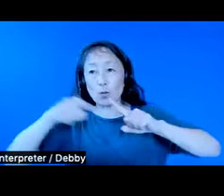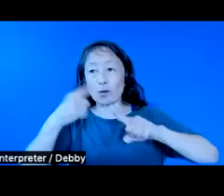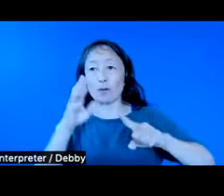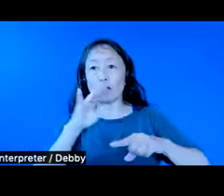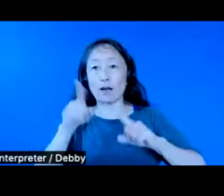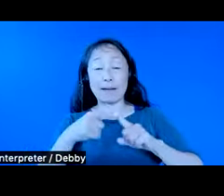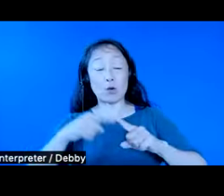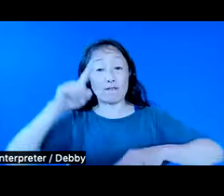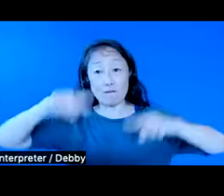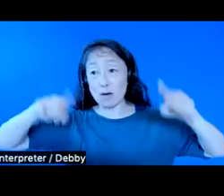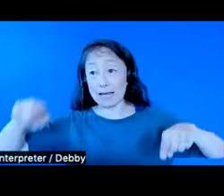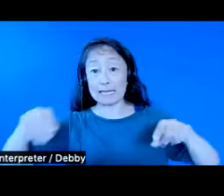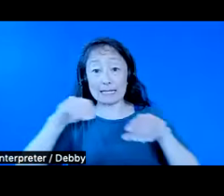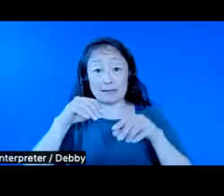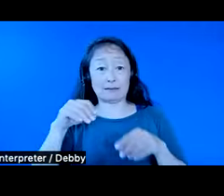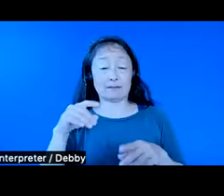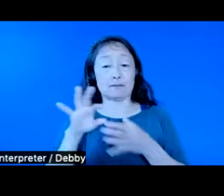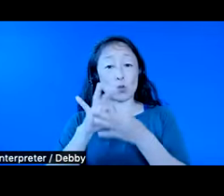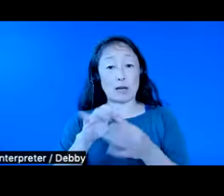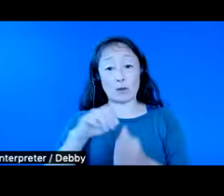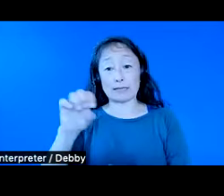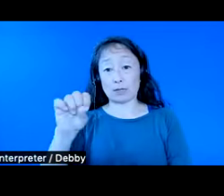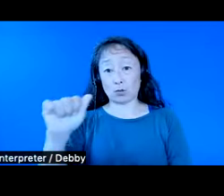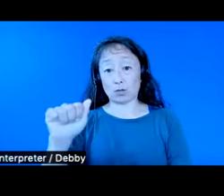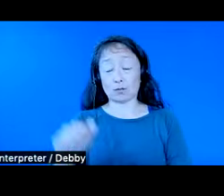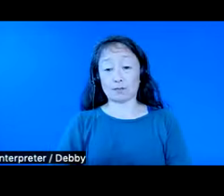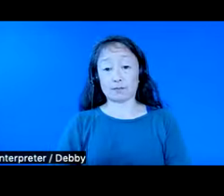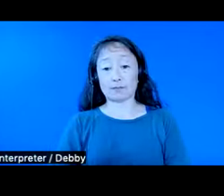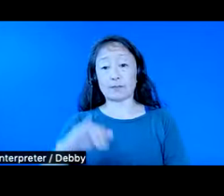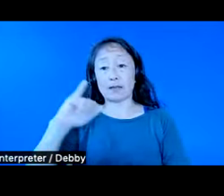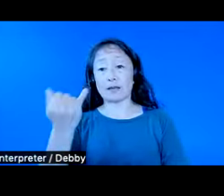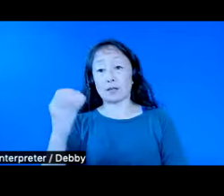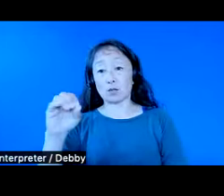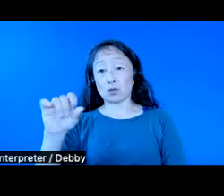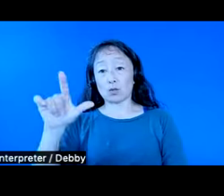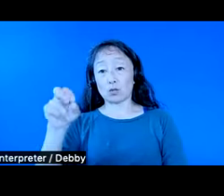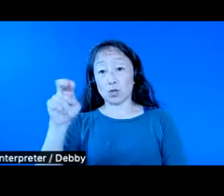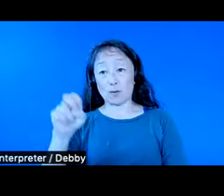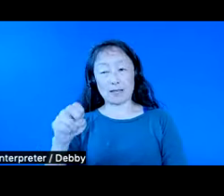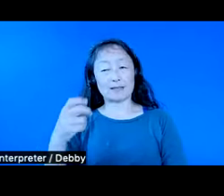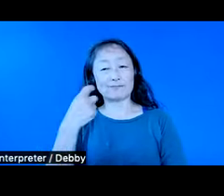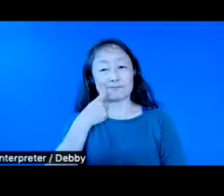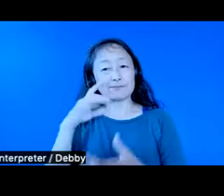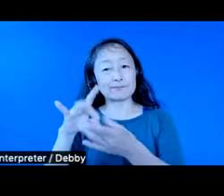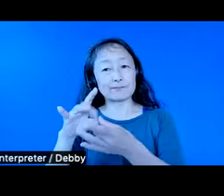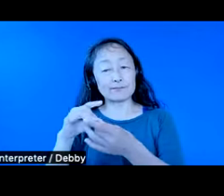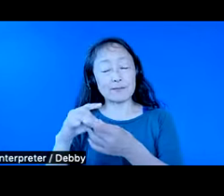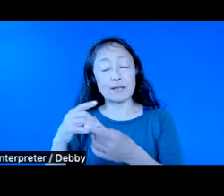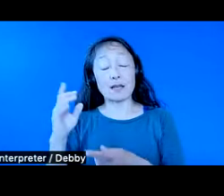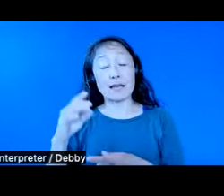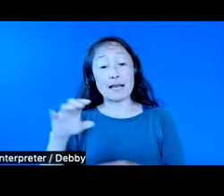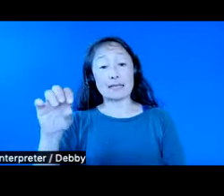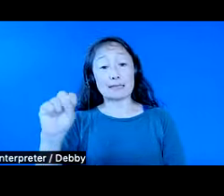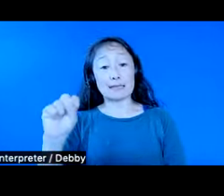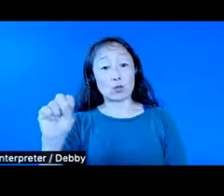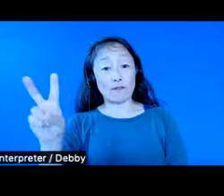general. And Jolene had talked about this earlier in the previous conversation, that, sexual violence